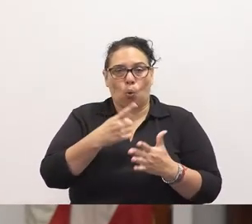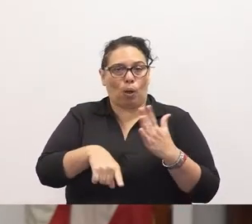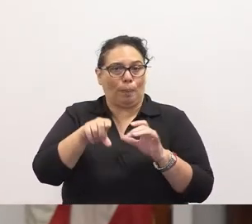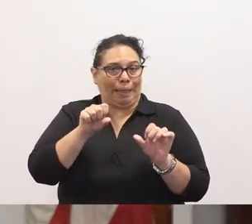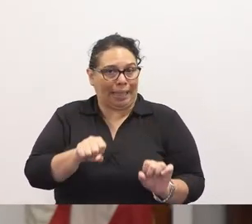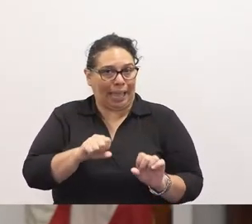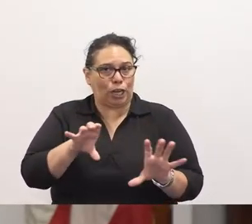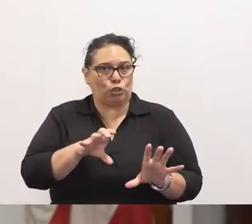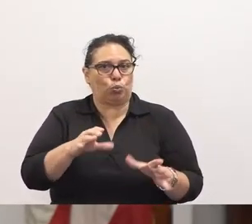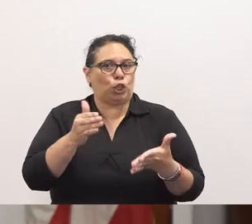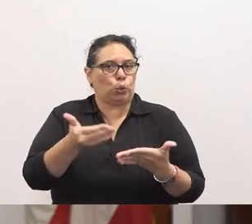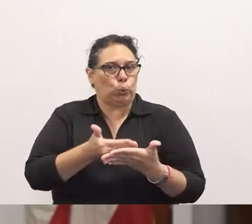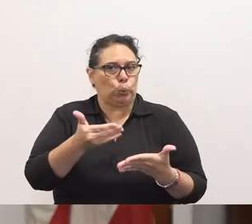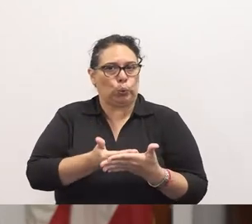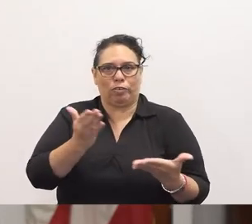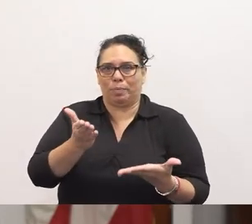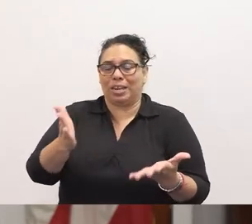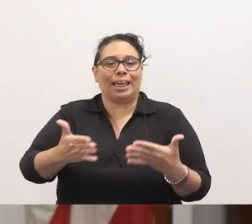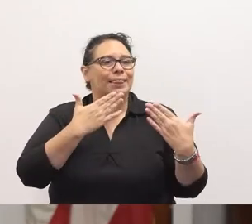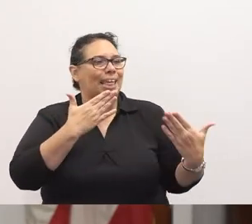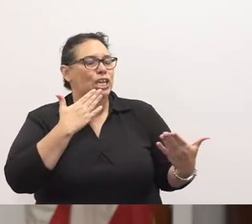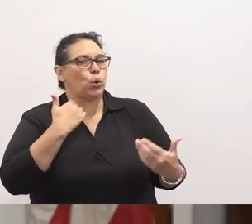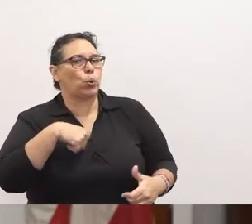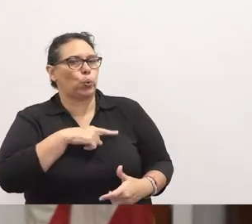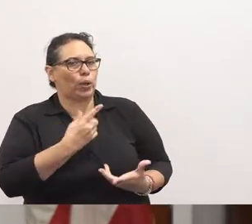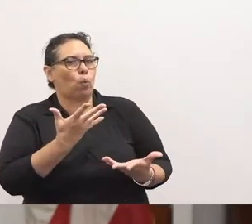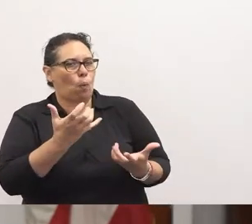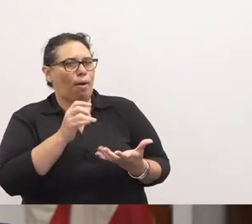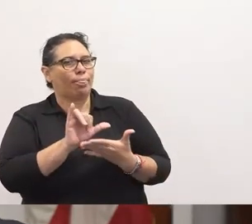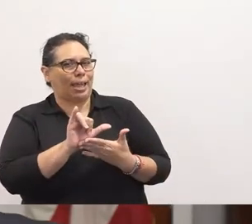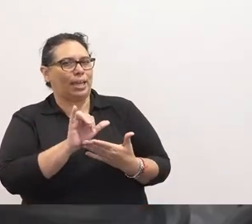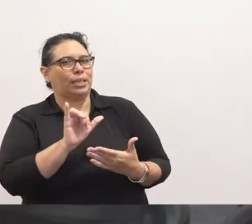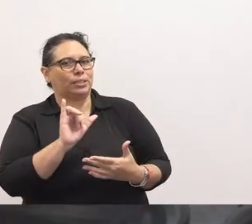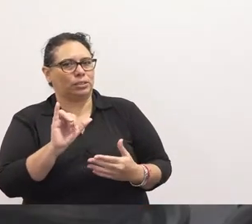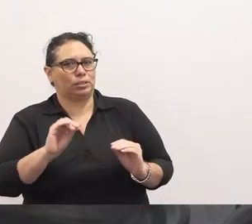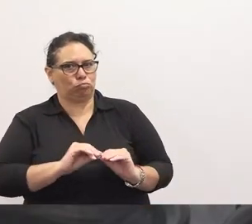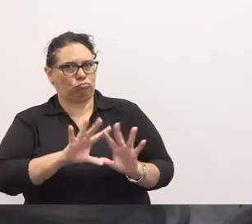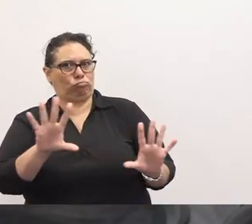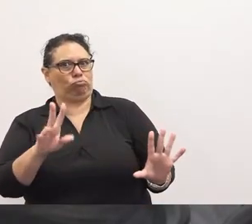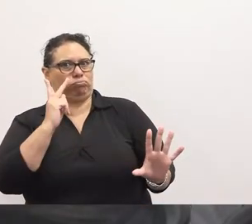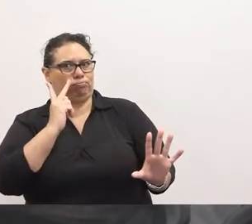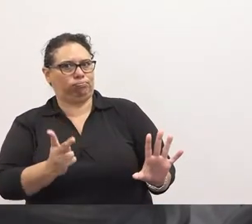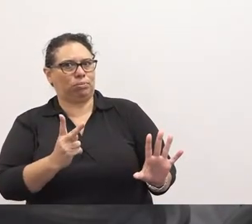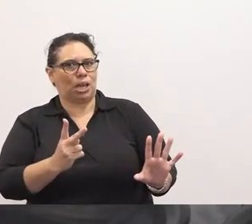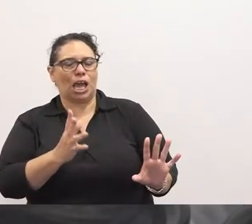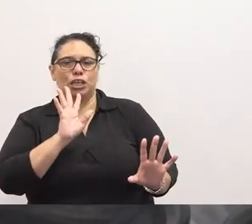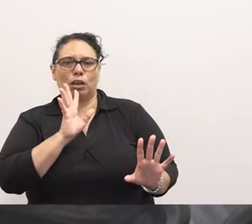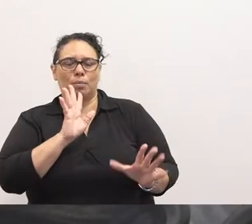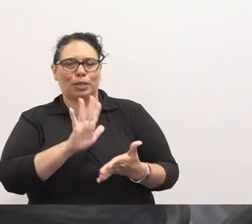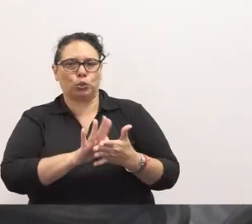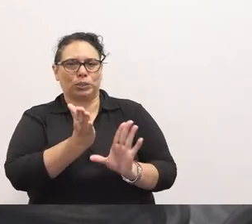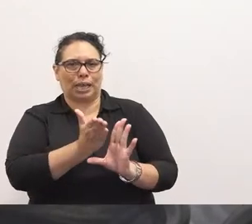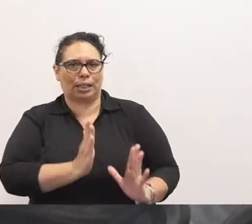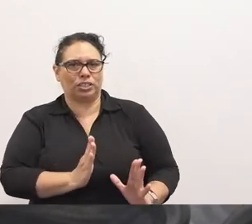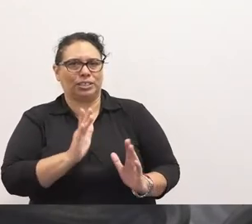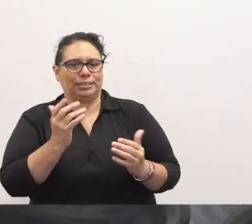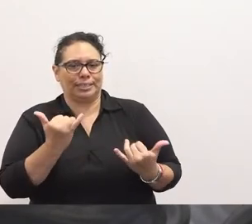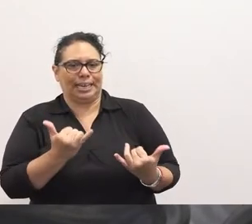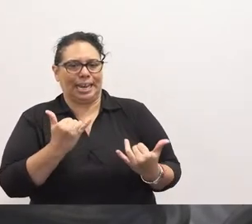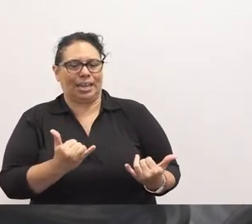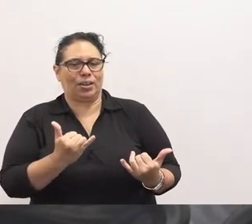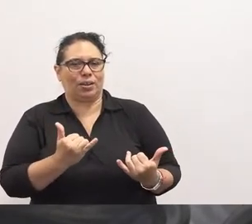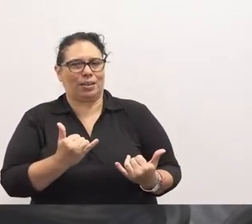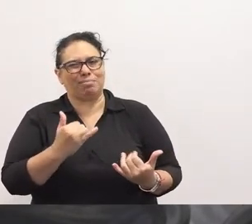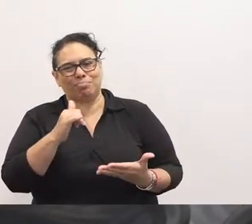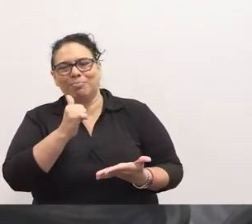do with these recommendations. Thank you. We would like that too. So we really like the transparency. And when I'm talking about school psychologists now, I mean to help with the mental